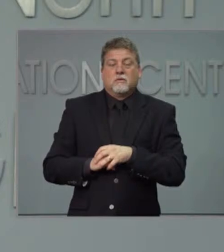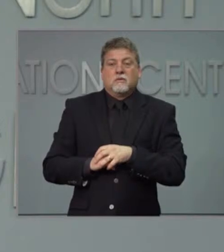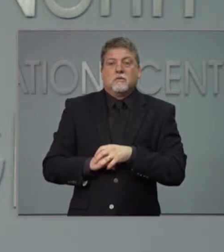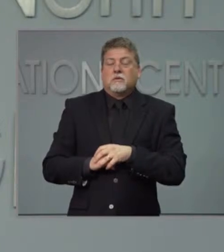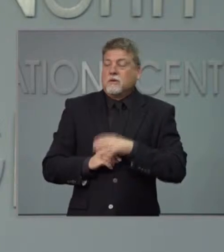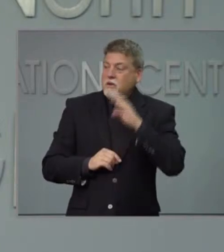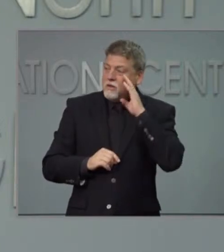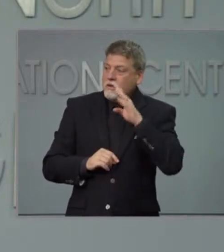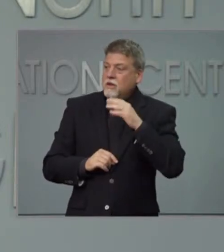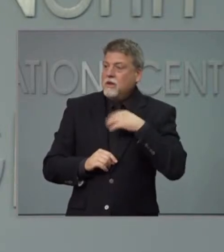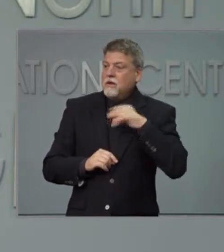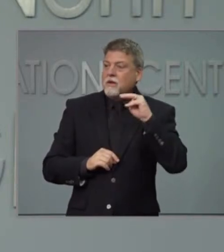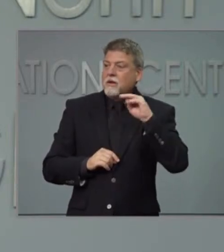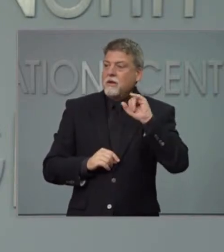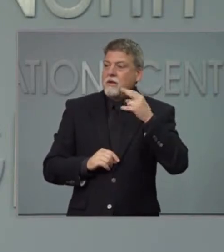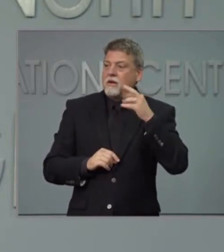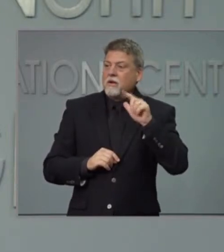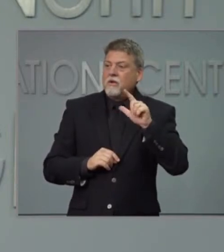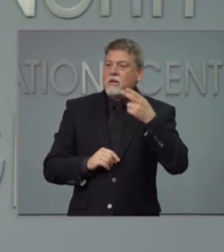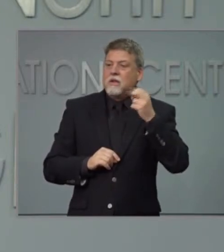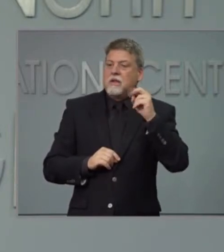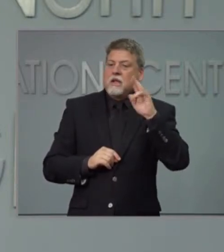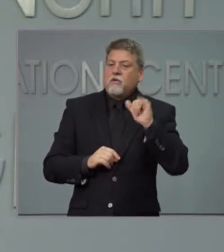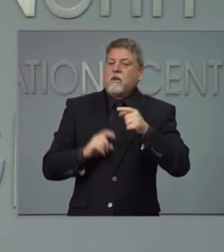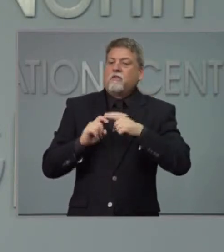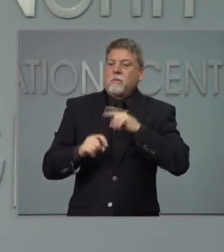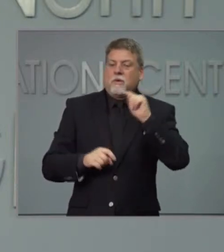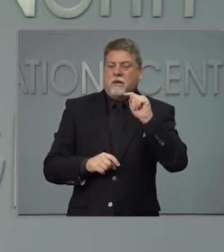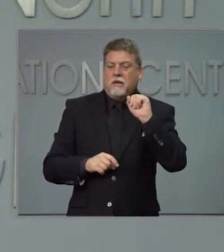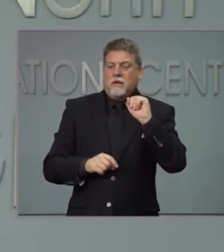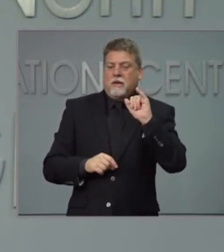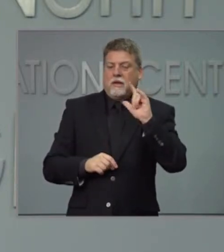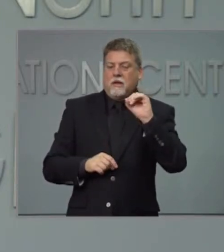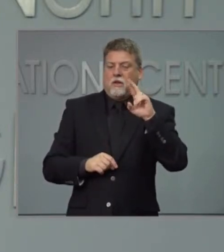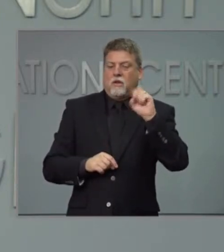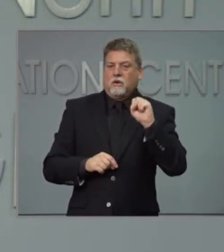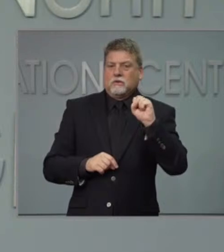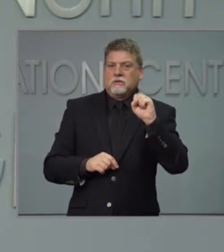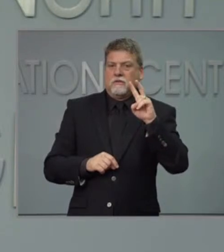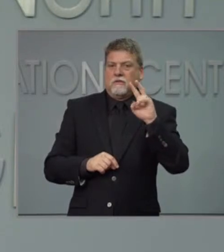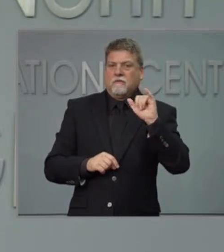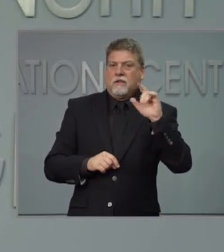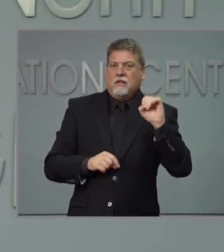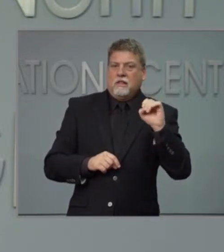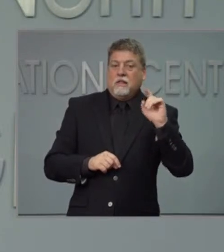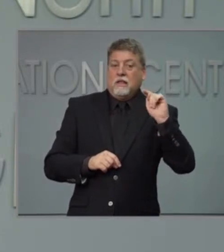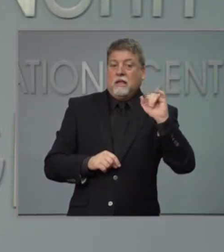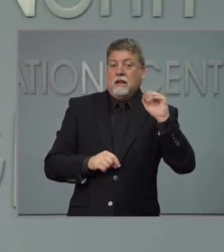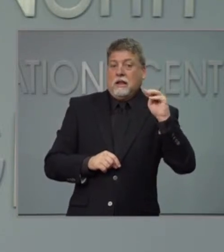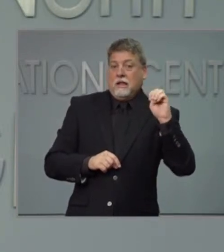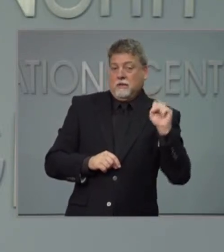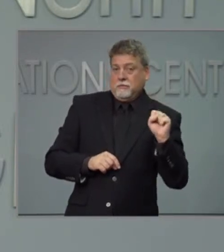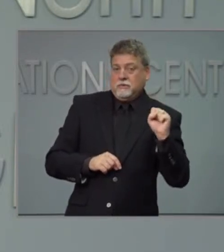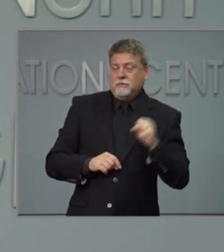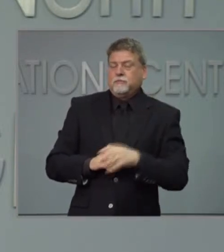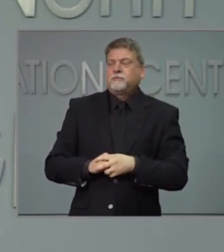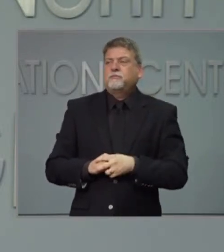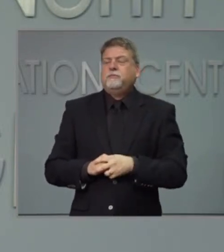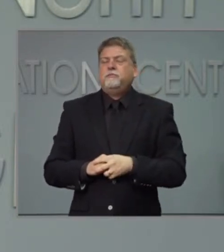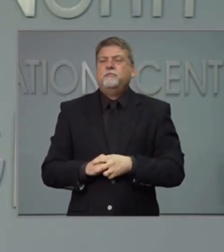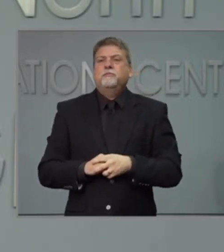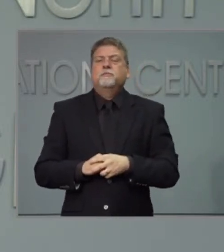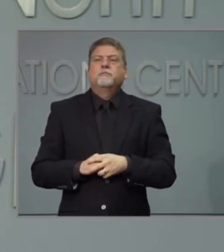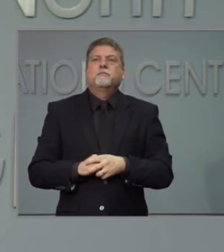Hi, Governor. This is Micah Henry with the Taylorsville Times. I have a question regarding the COVID positive cases that